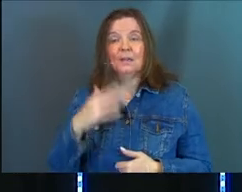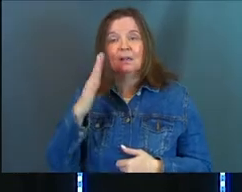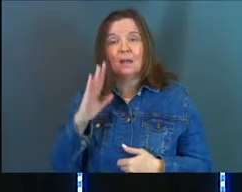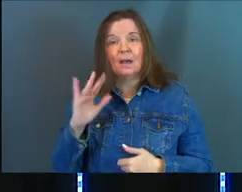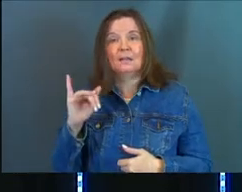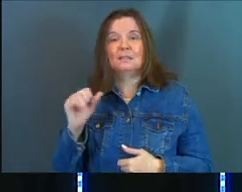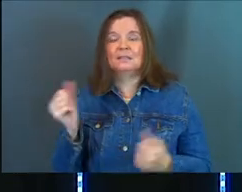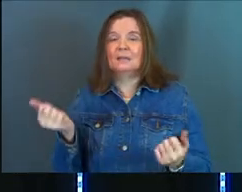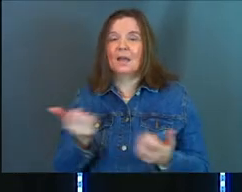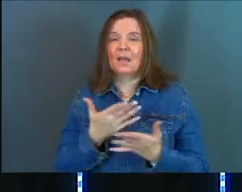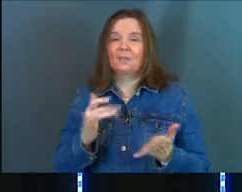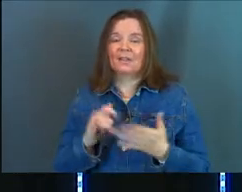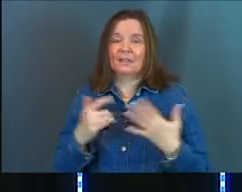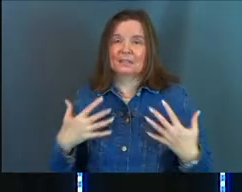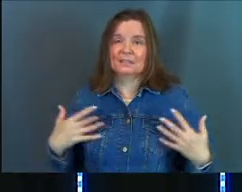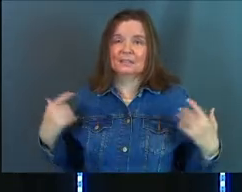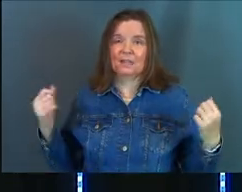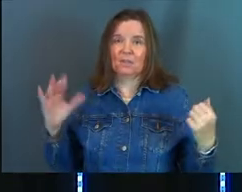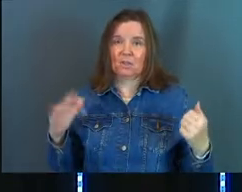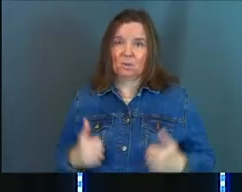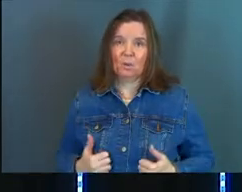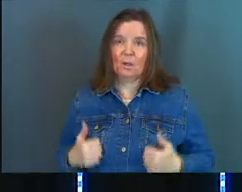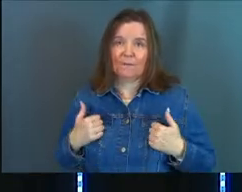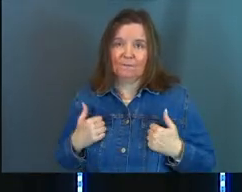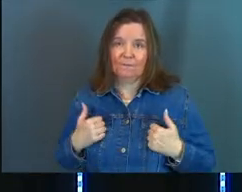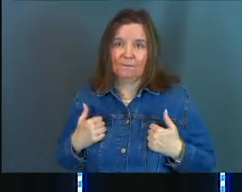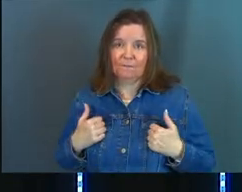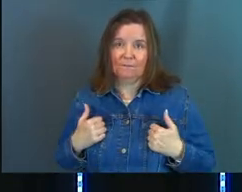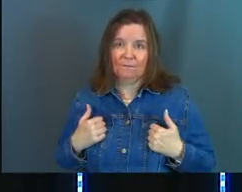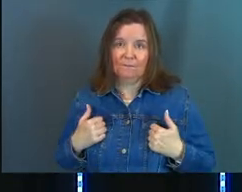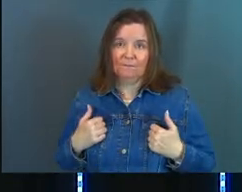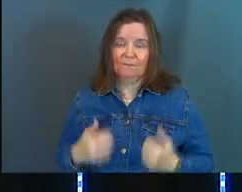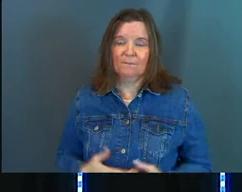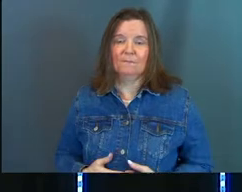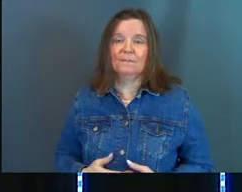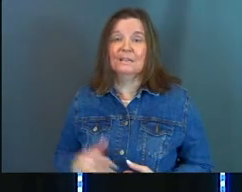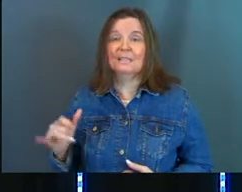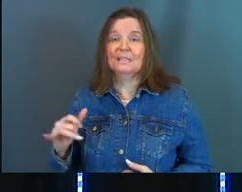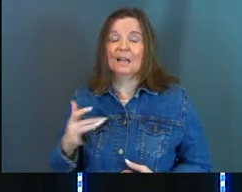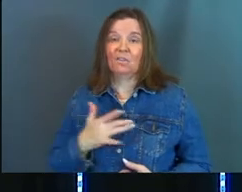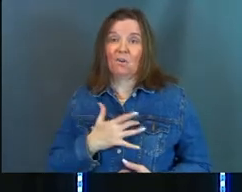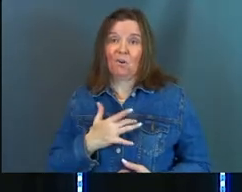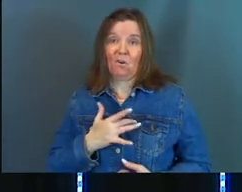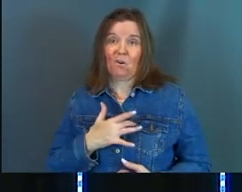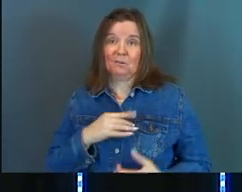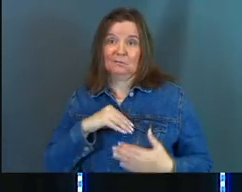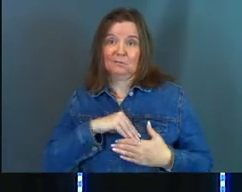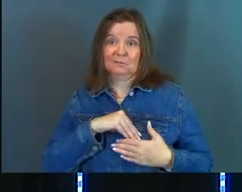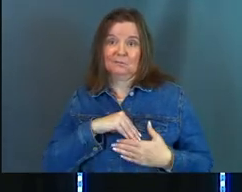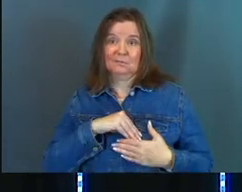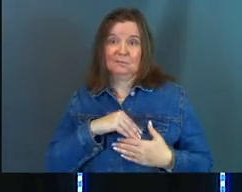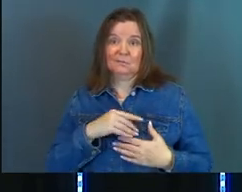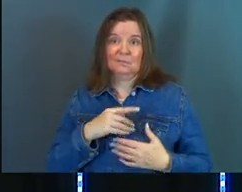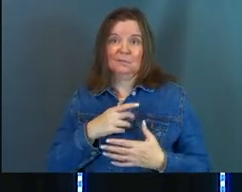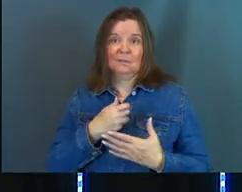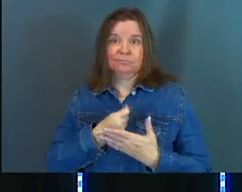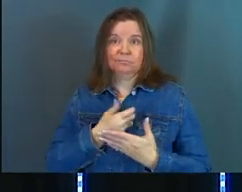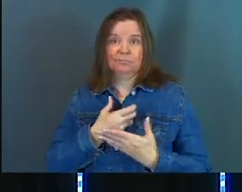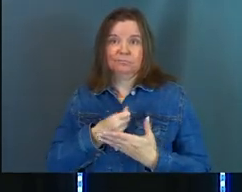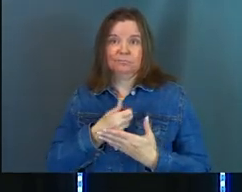God is everything that is healthy in your life. It's like the heart. Right?